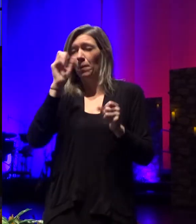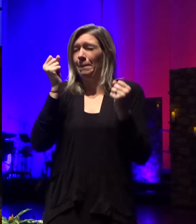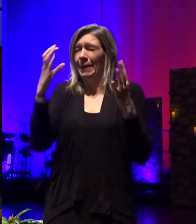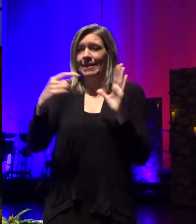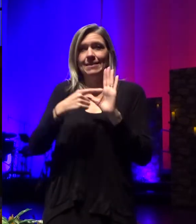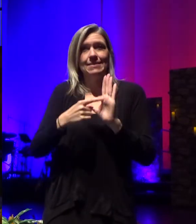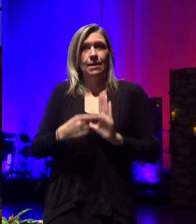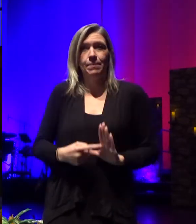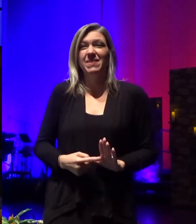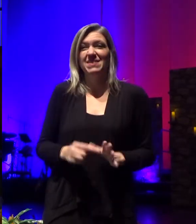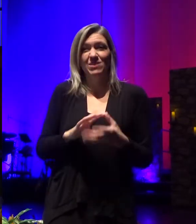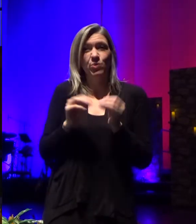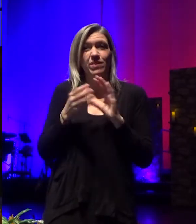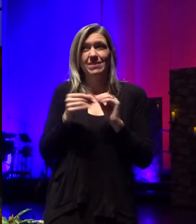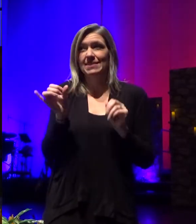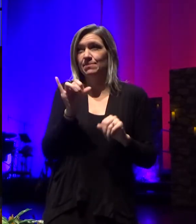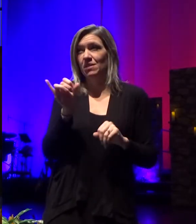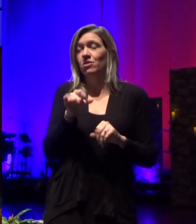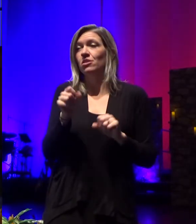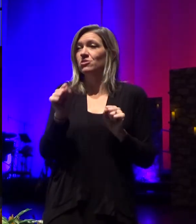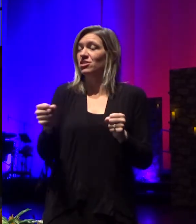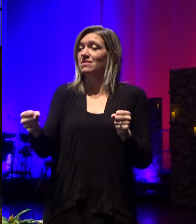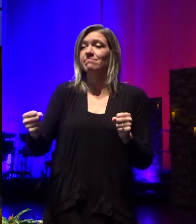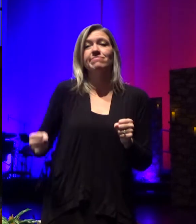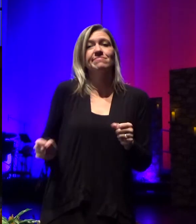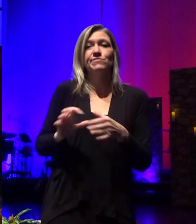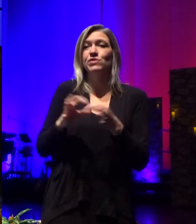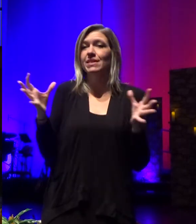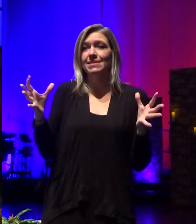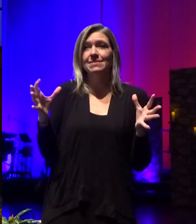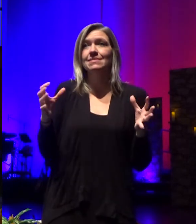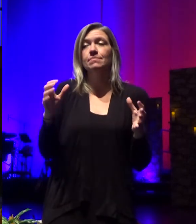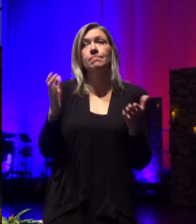lever. Maybe that's what's calling to you.